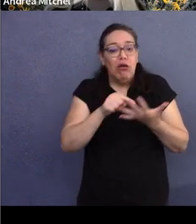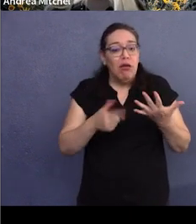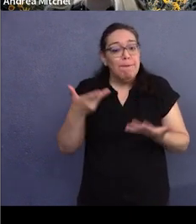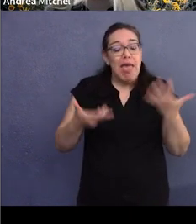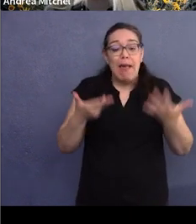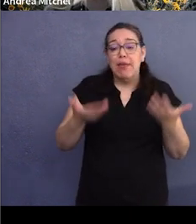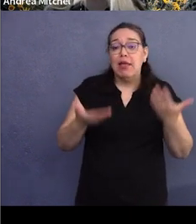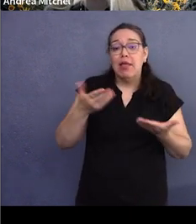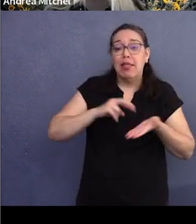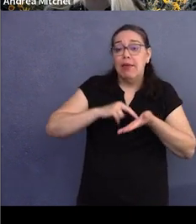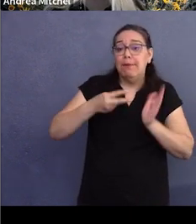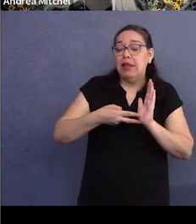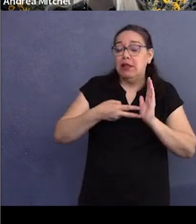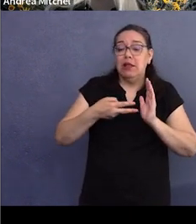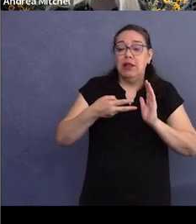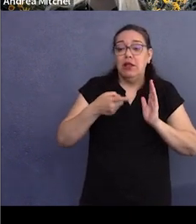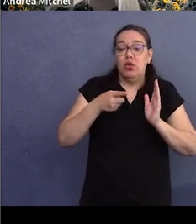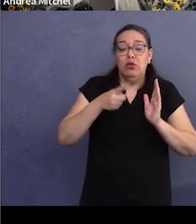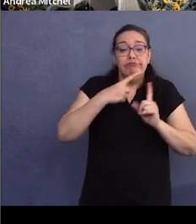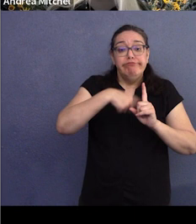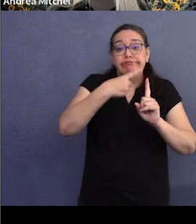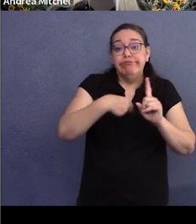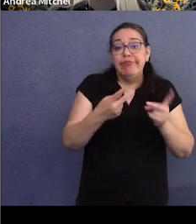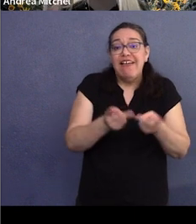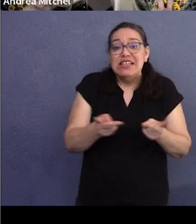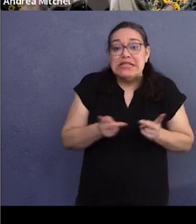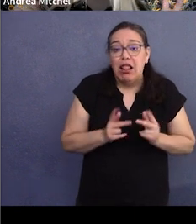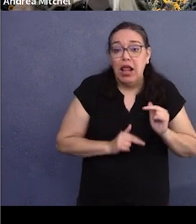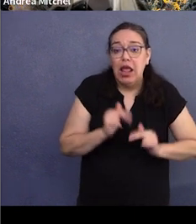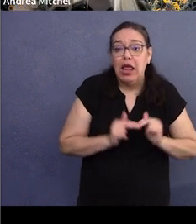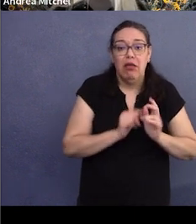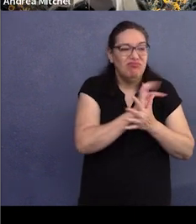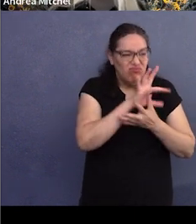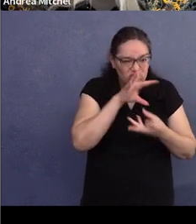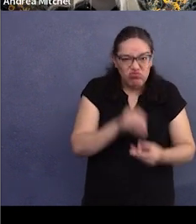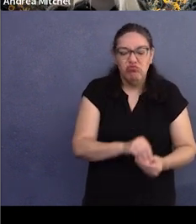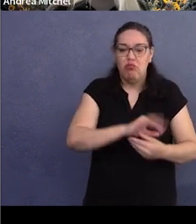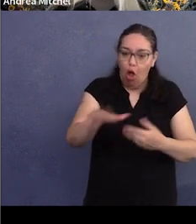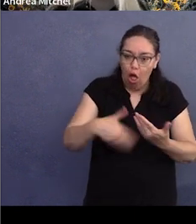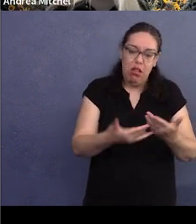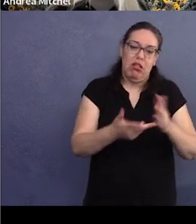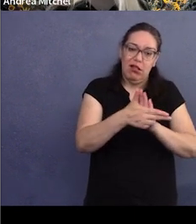some of the job, facility, all those things are operations.